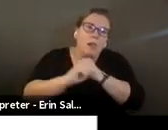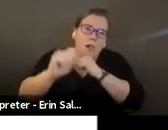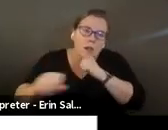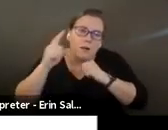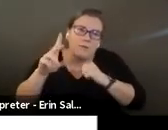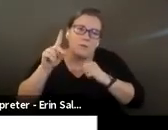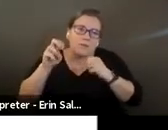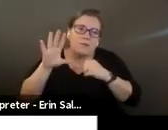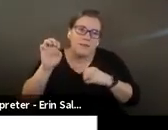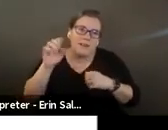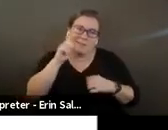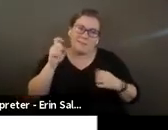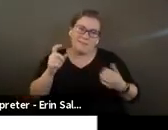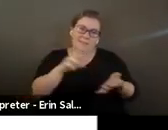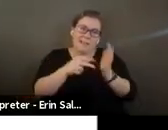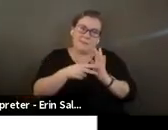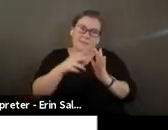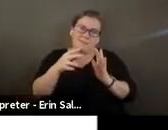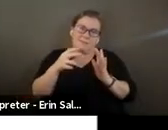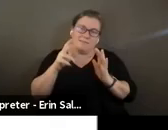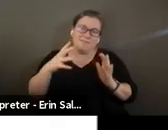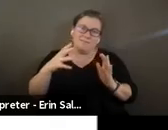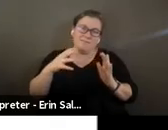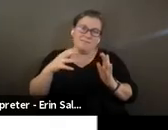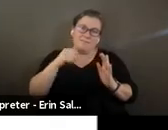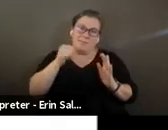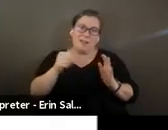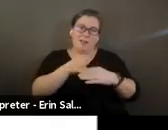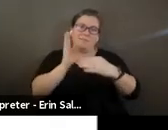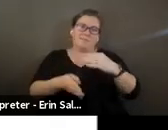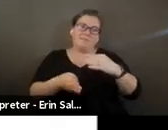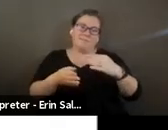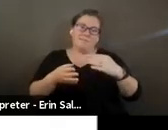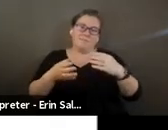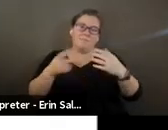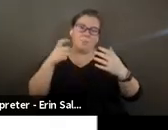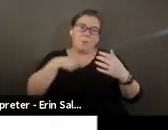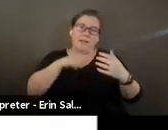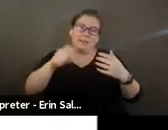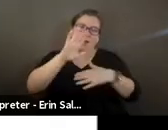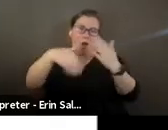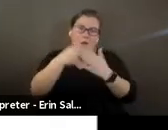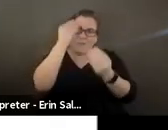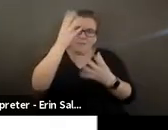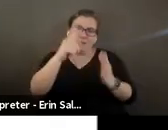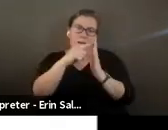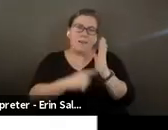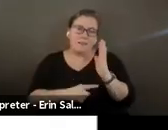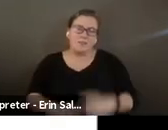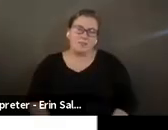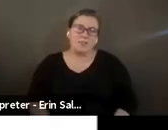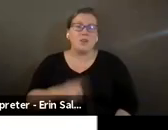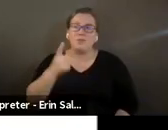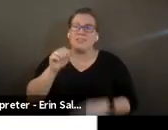technically your application would still be pending. So send in what you have and we'll take a look at it, is